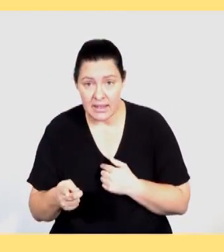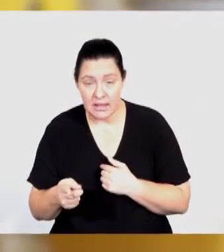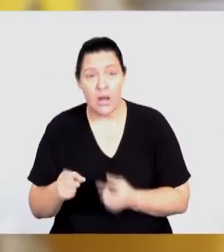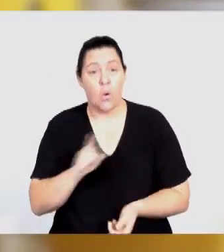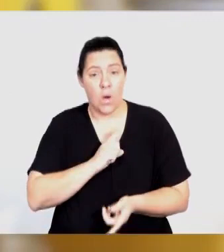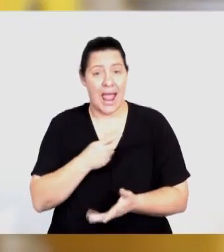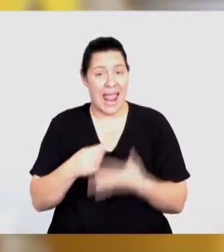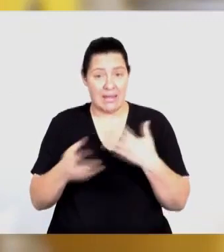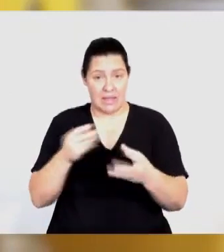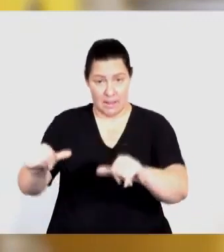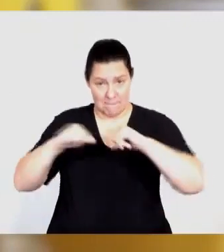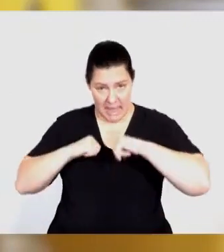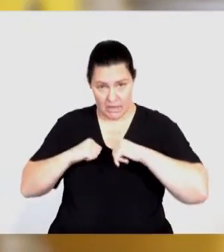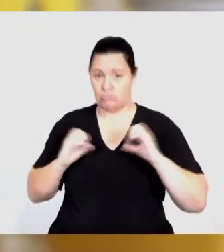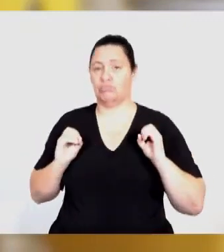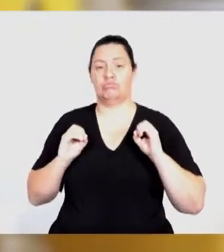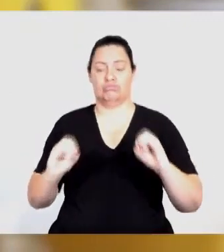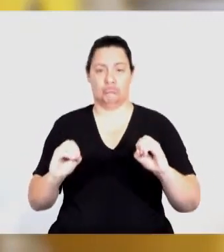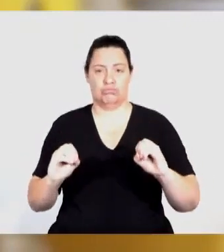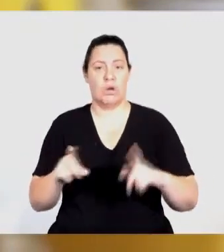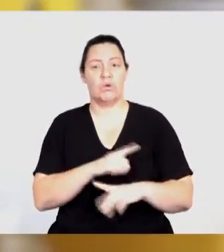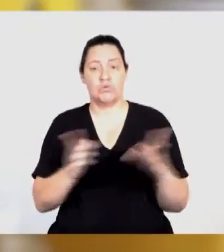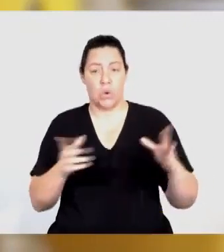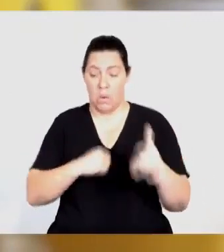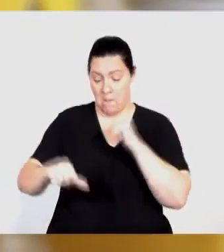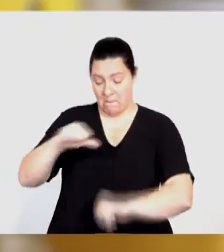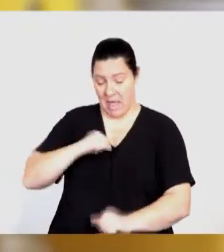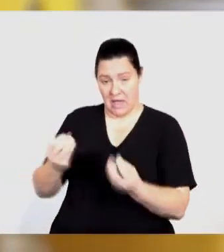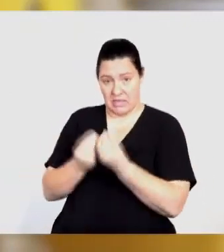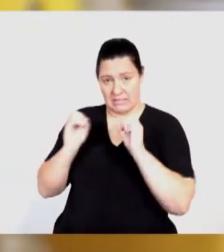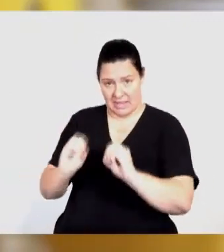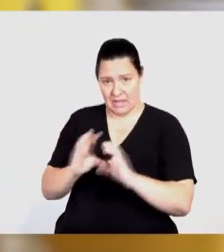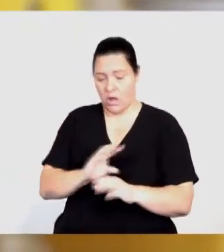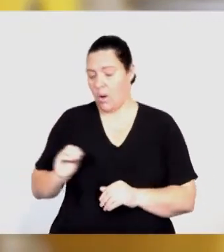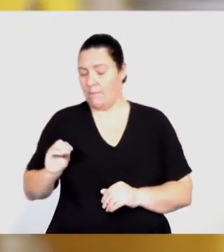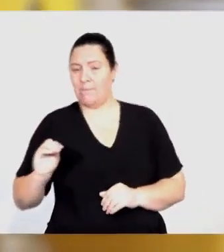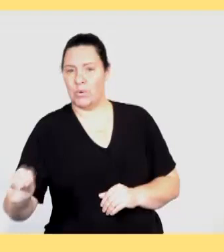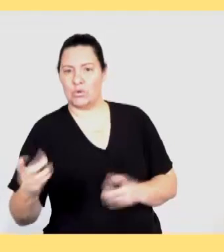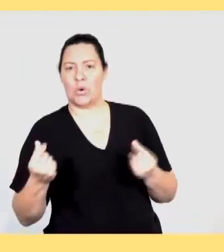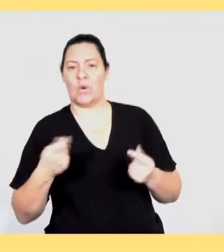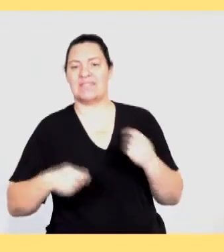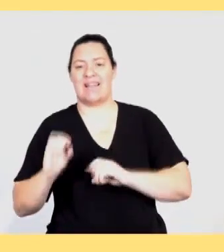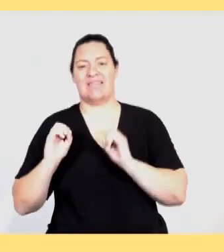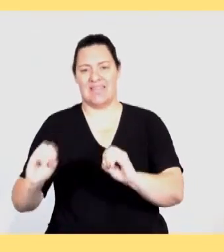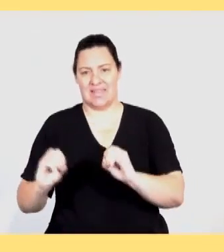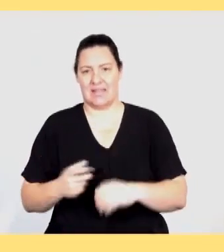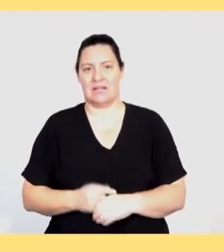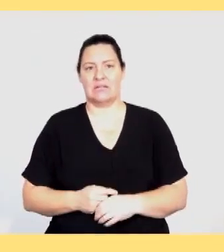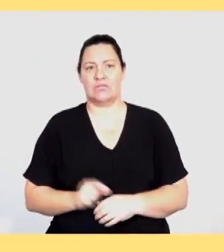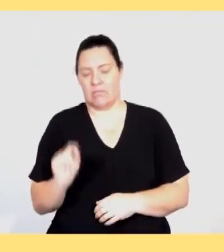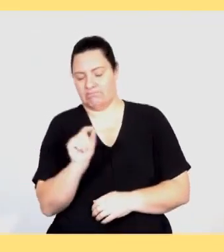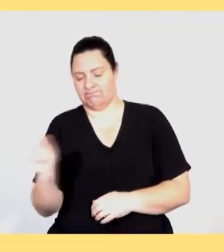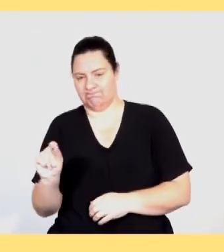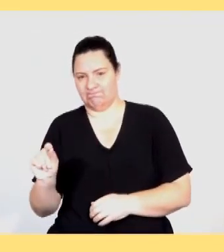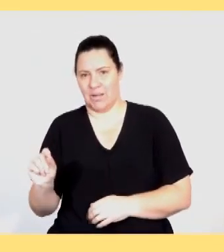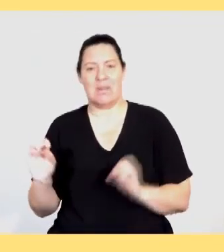sales? Were there any goods returned? No. So if there are no goods returned, we will not record anything here. So we'll put